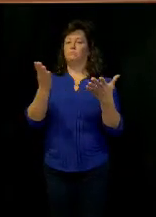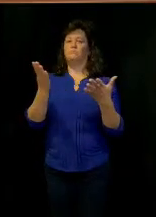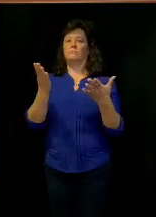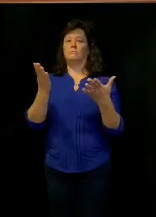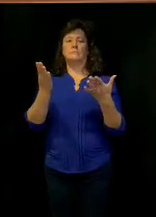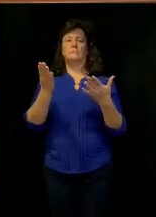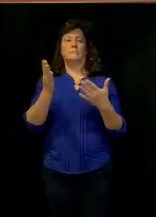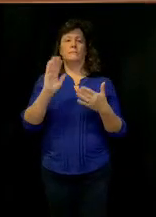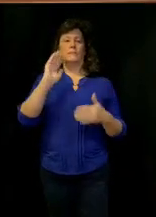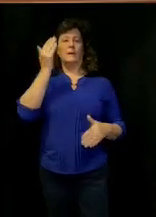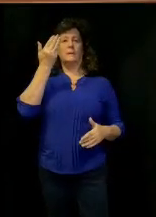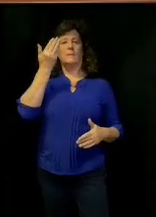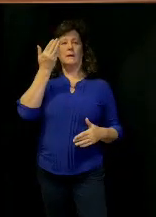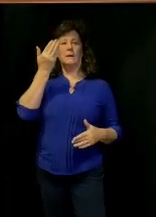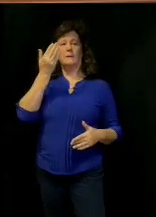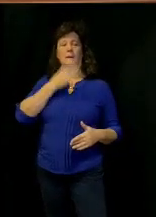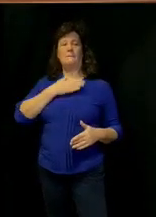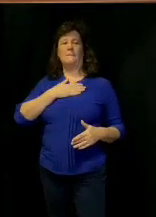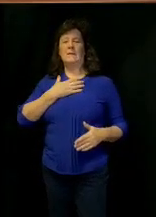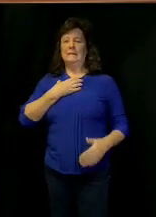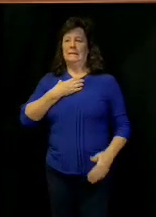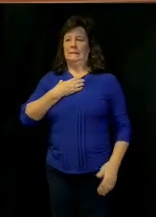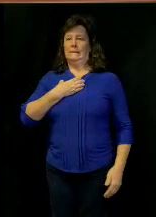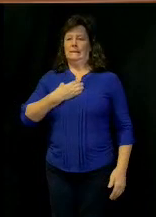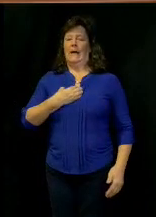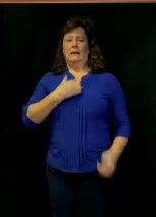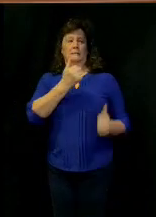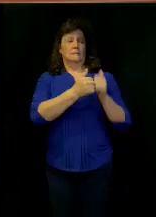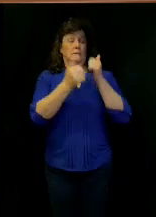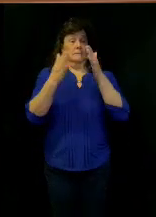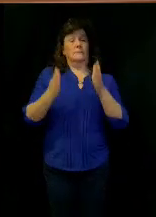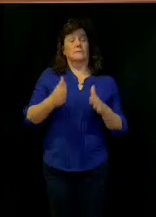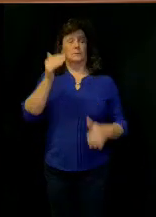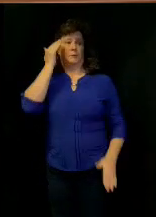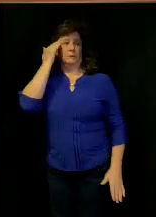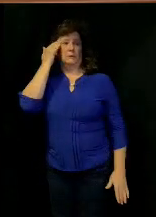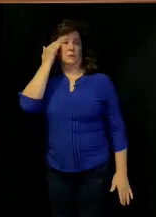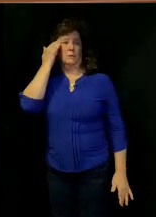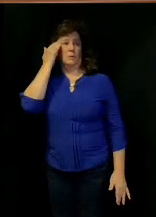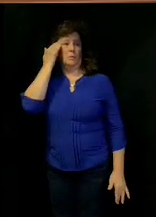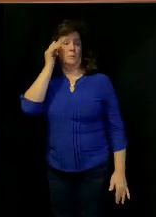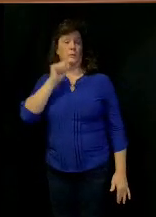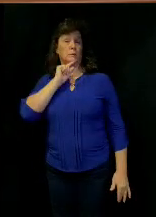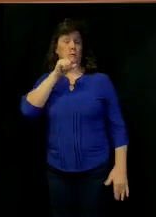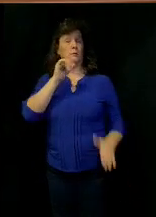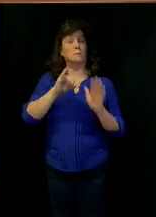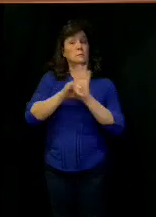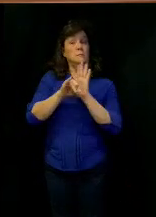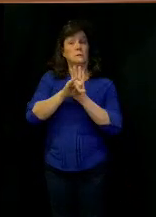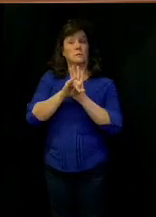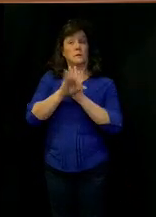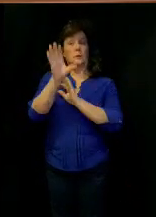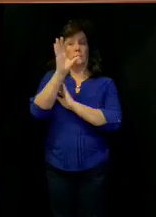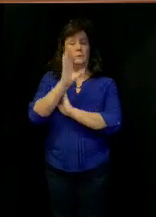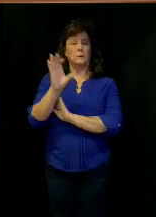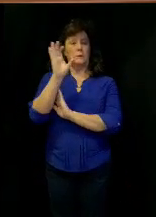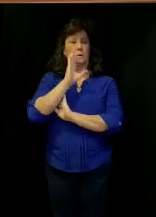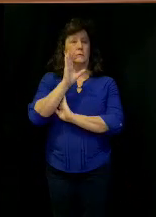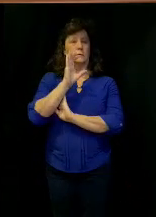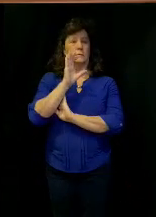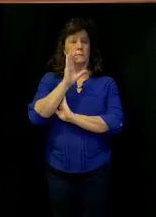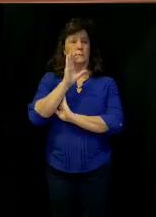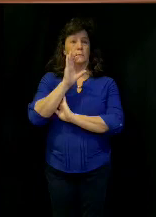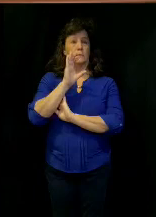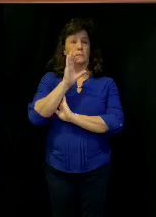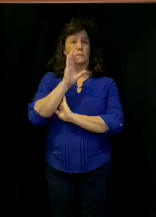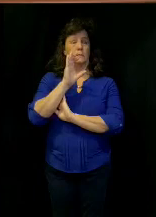seems it's in our primal desire or design to know who we are. We look for it in our parental relationship